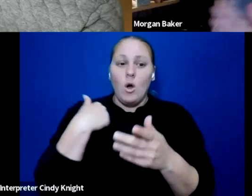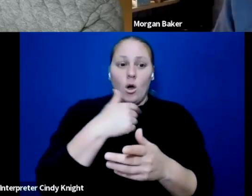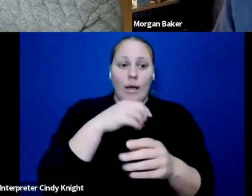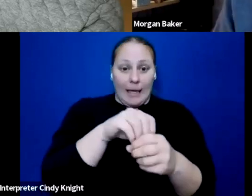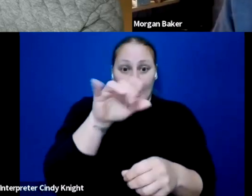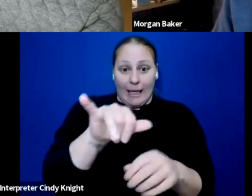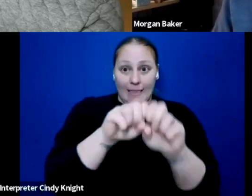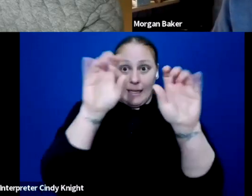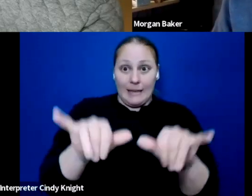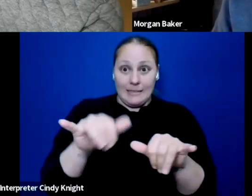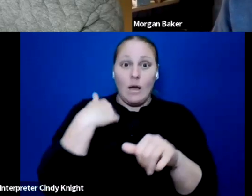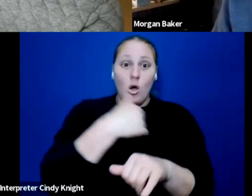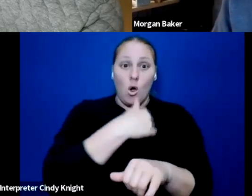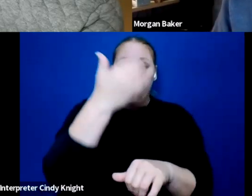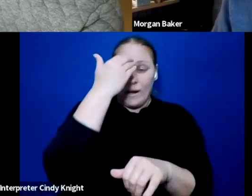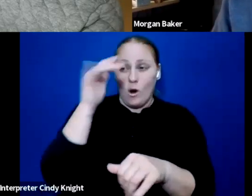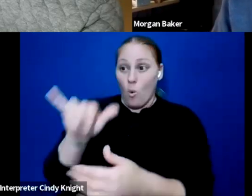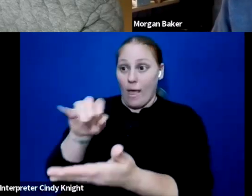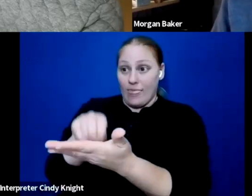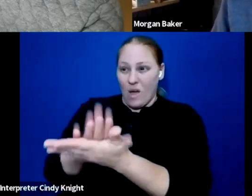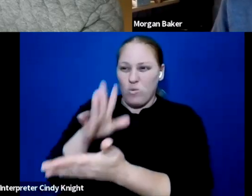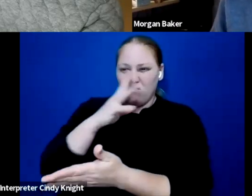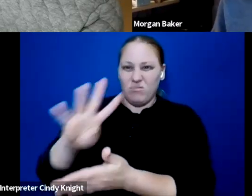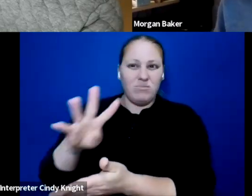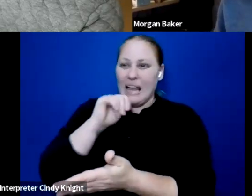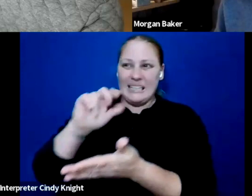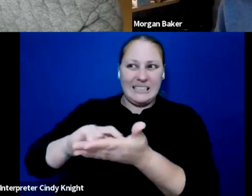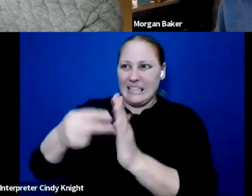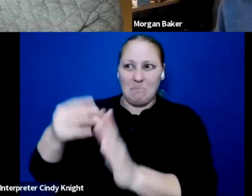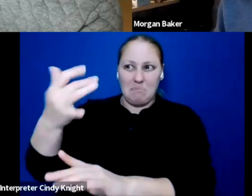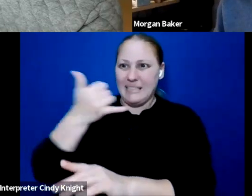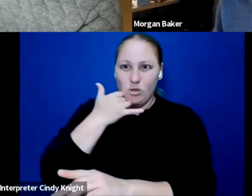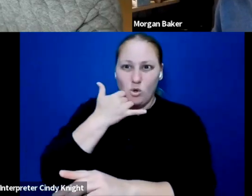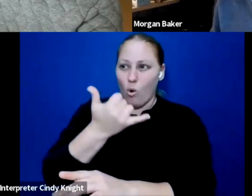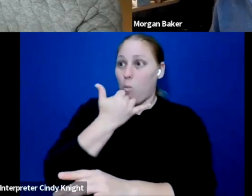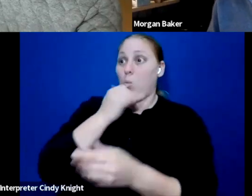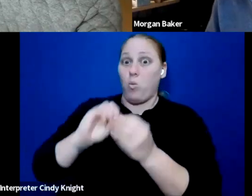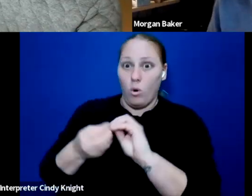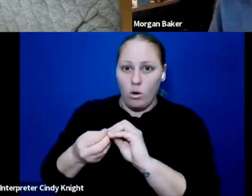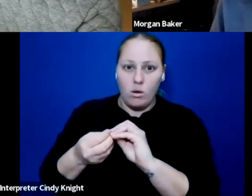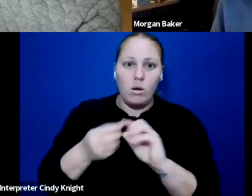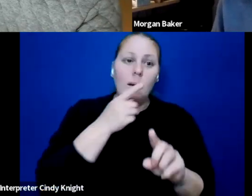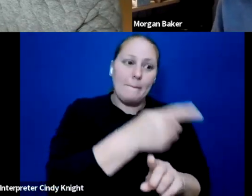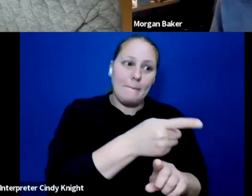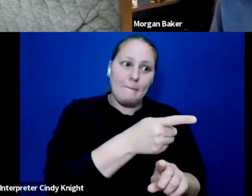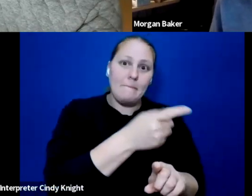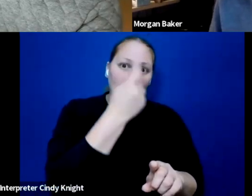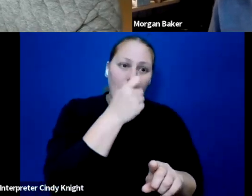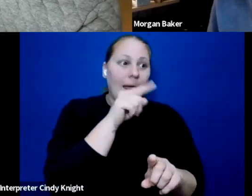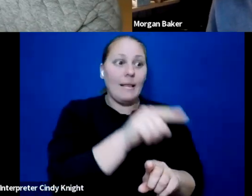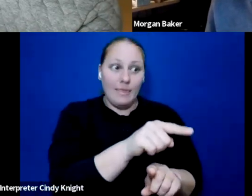that we can sort of ignore that record. And Annalie, correct me if I'm wrong there, but I think I got it